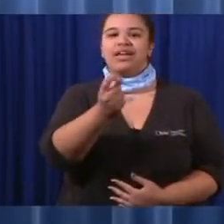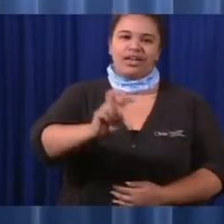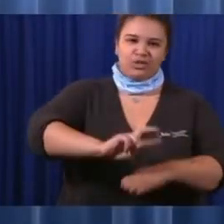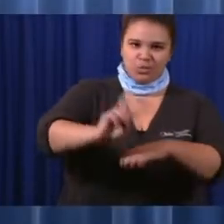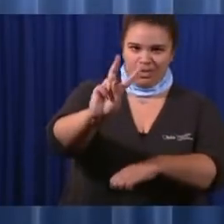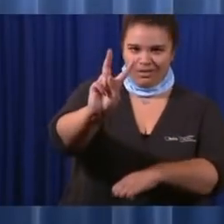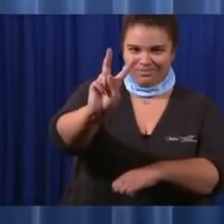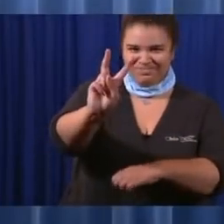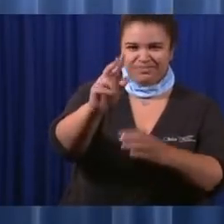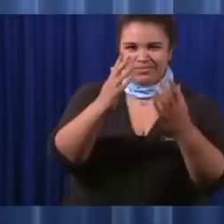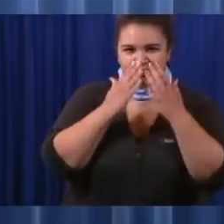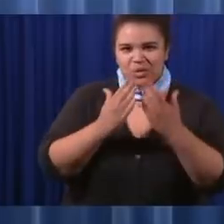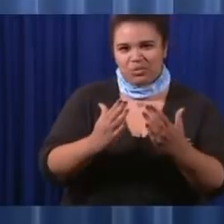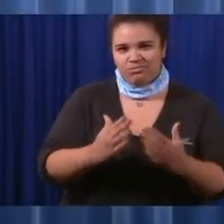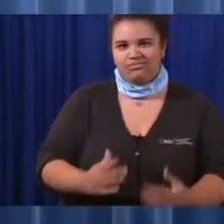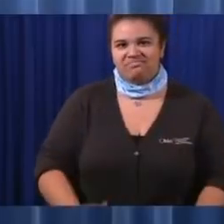much.